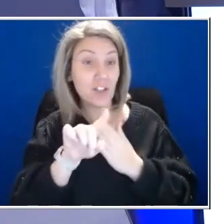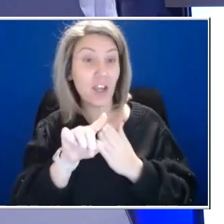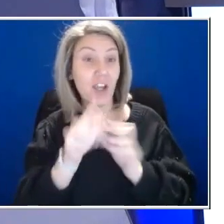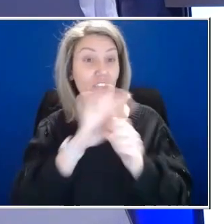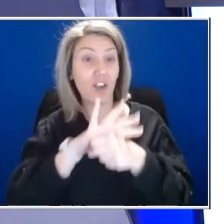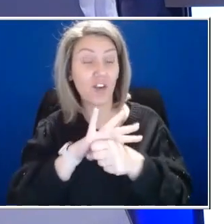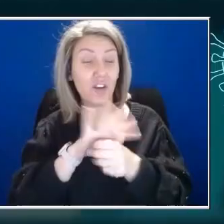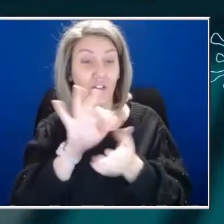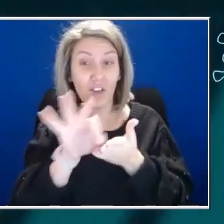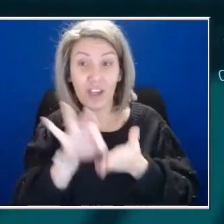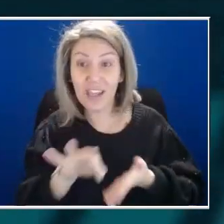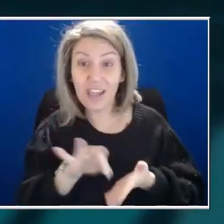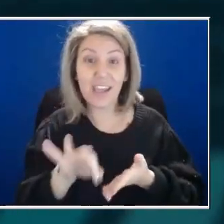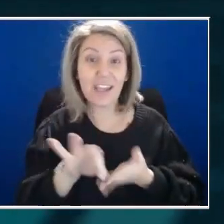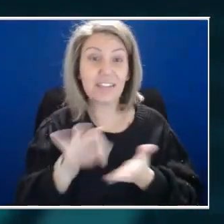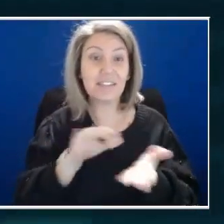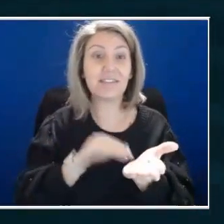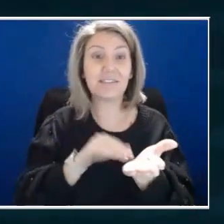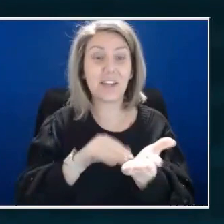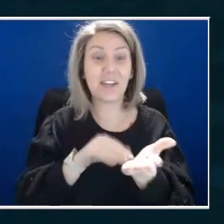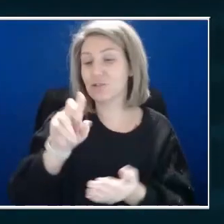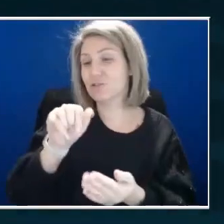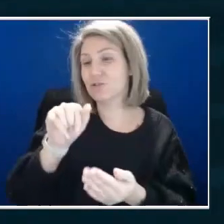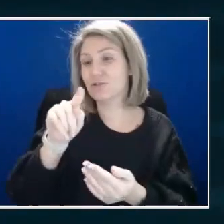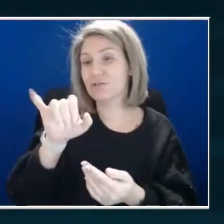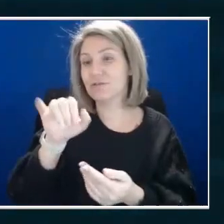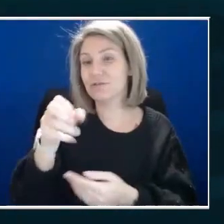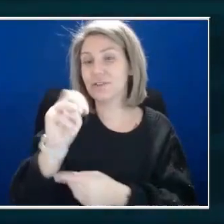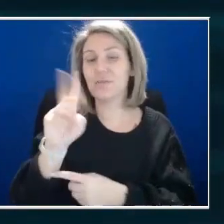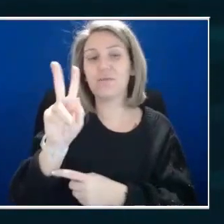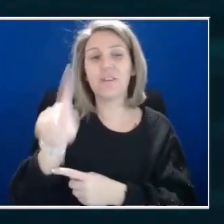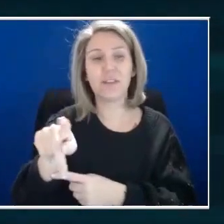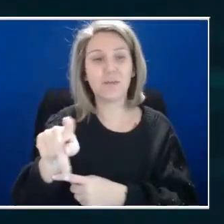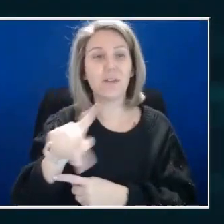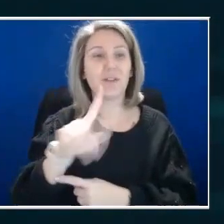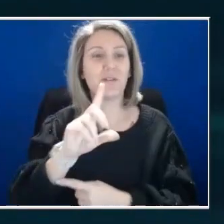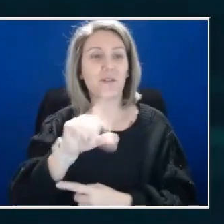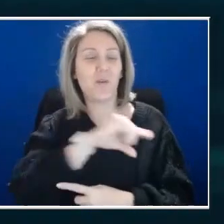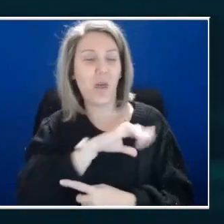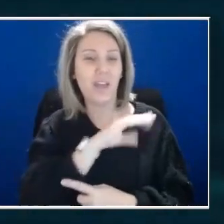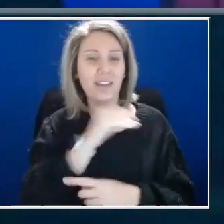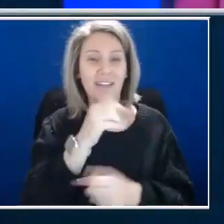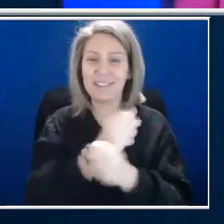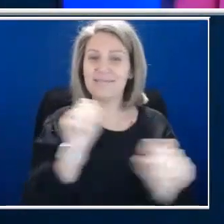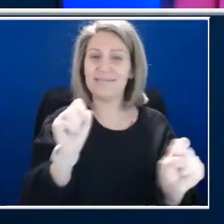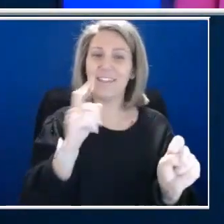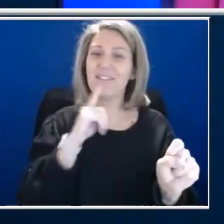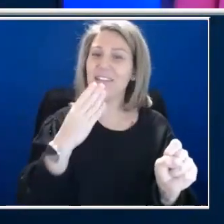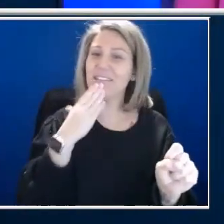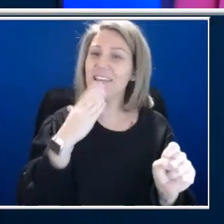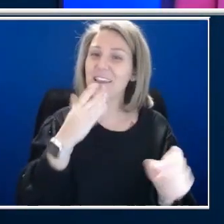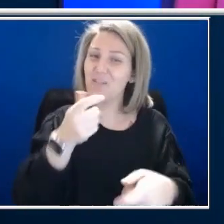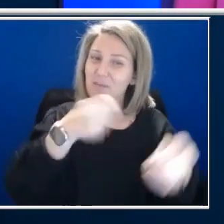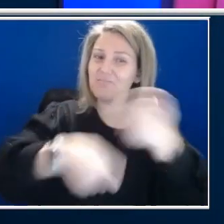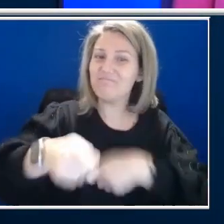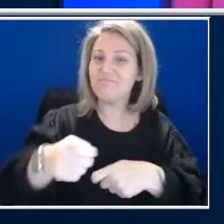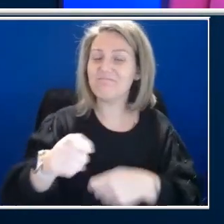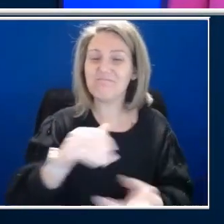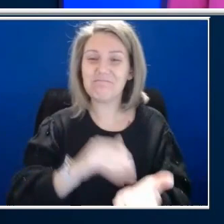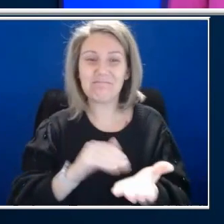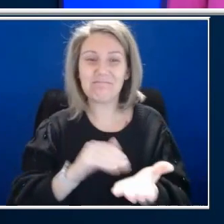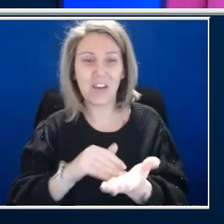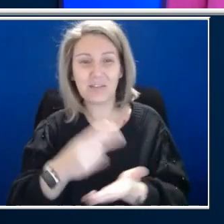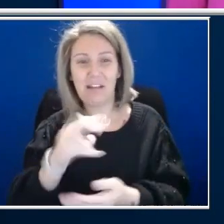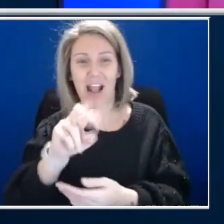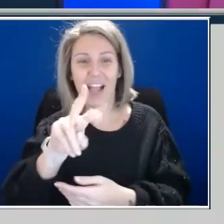Williamson, our Vice President of Quality and Safety. Thank you for filling in for Doc Hawk on this Friday. How are you? Great. Good to see you. Good